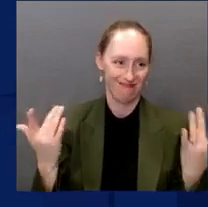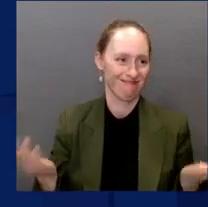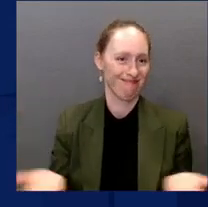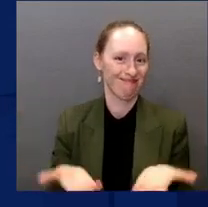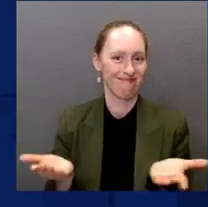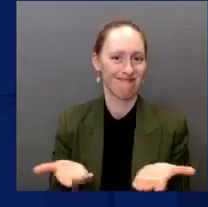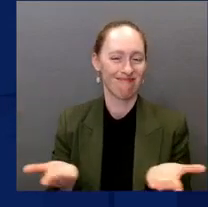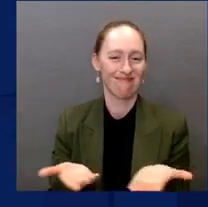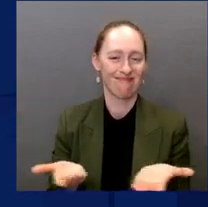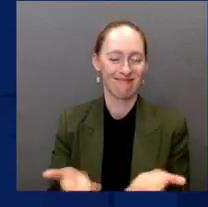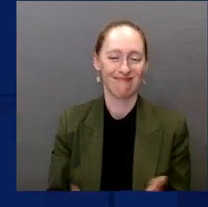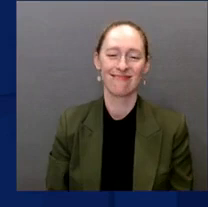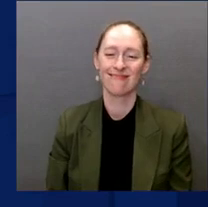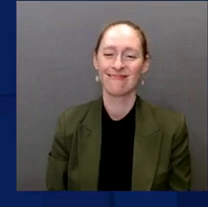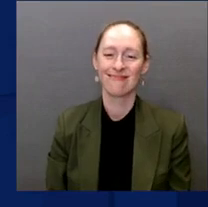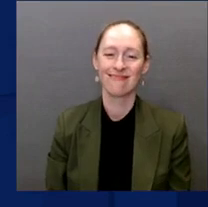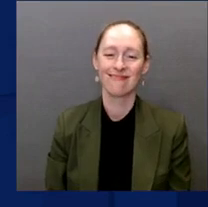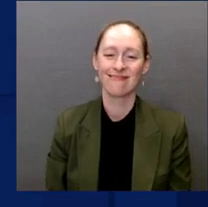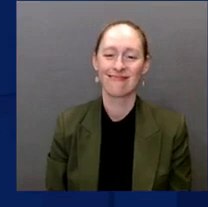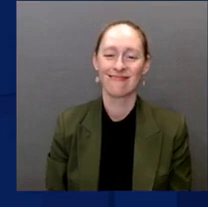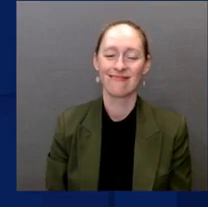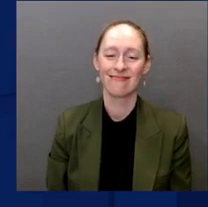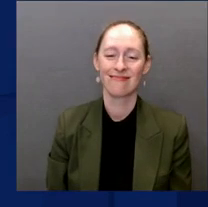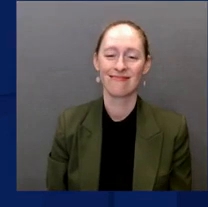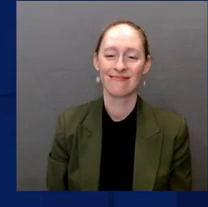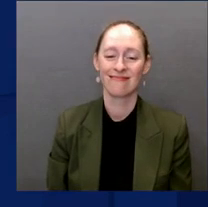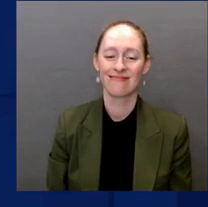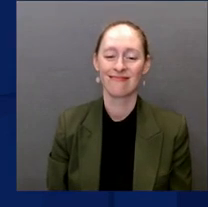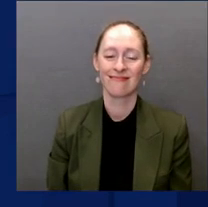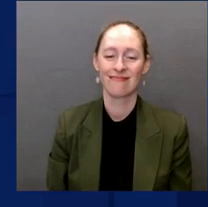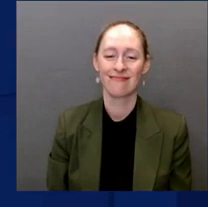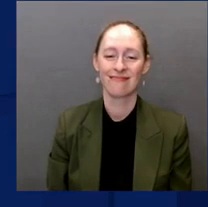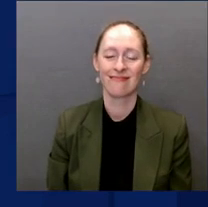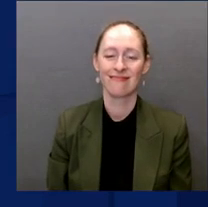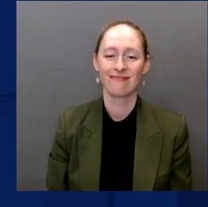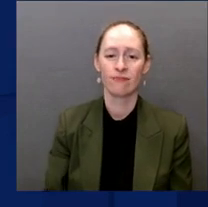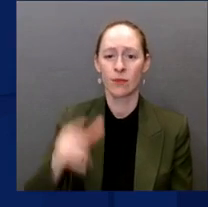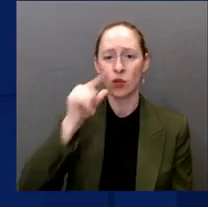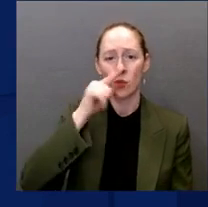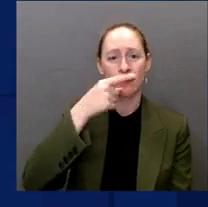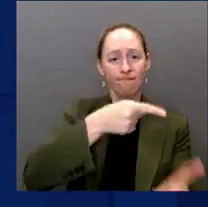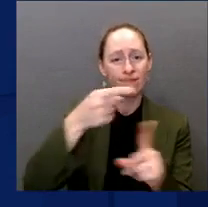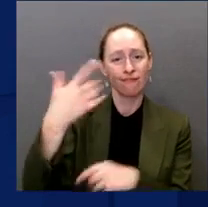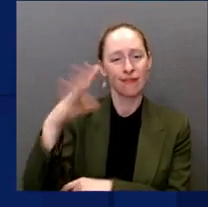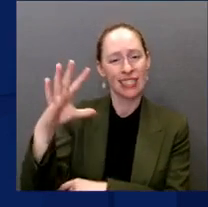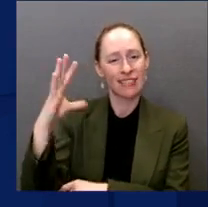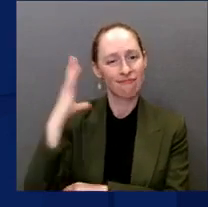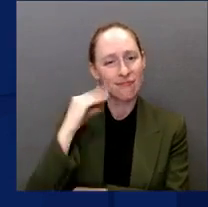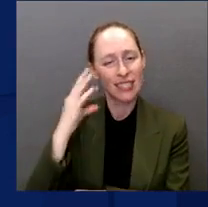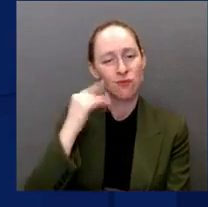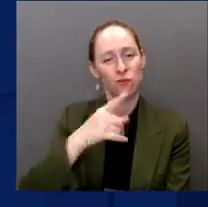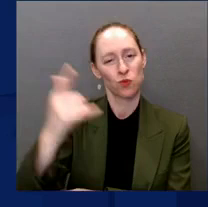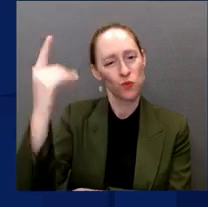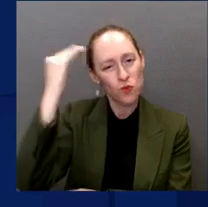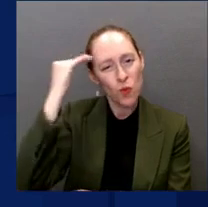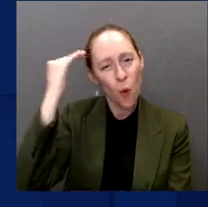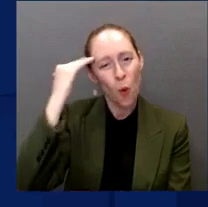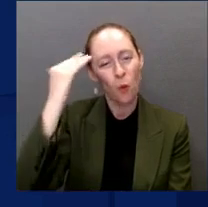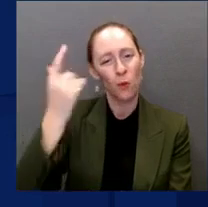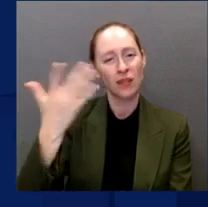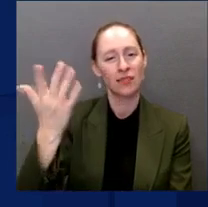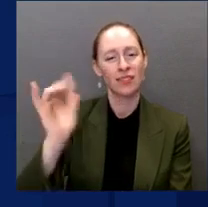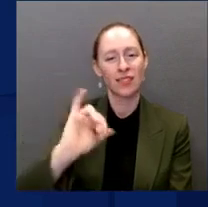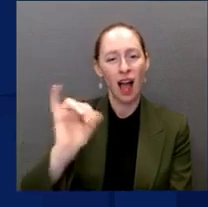lived experience, as we seek to end hunger, reduce diet-related diseases, and eliminate health